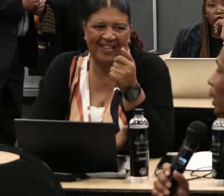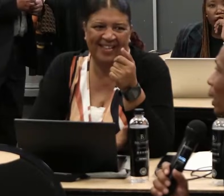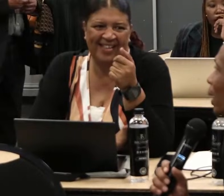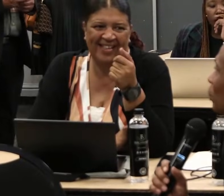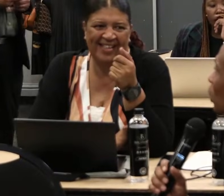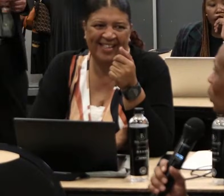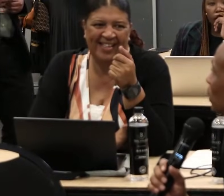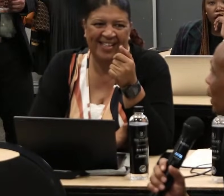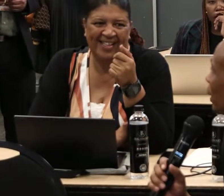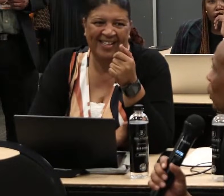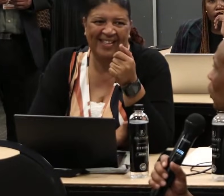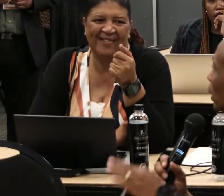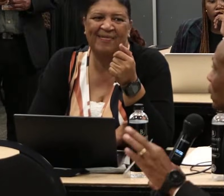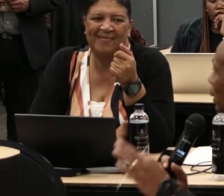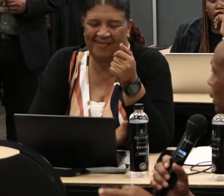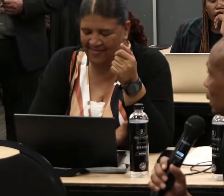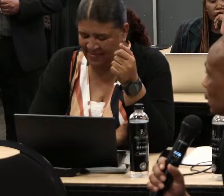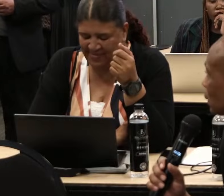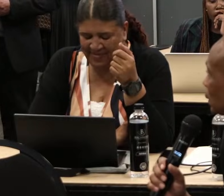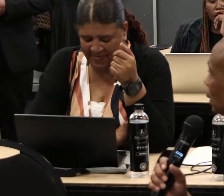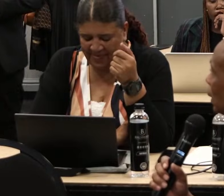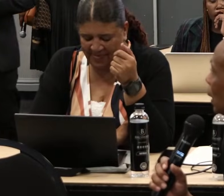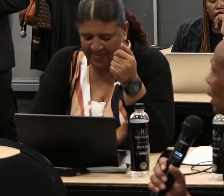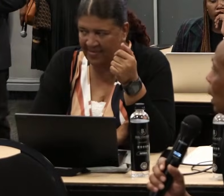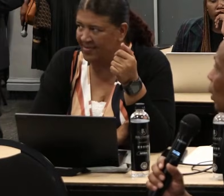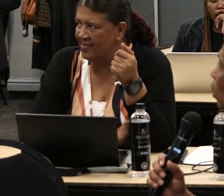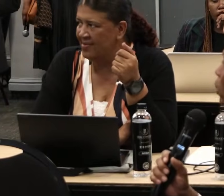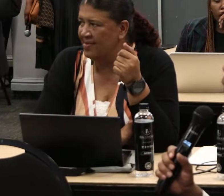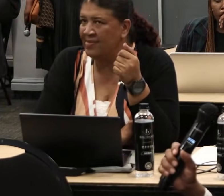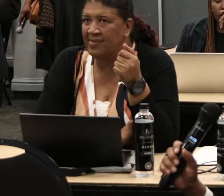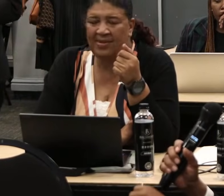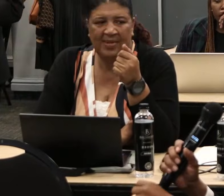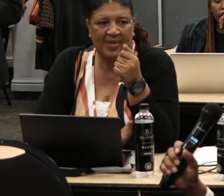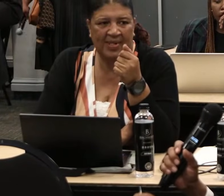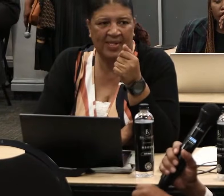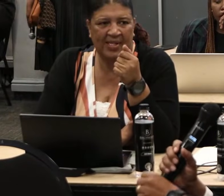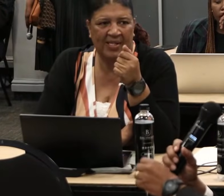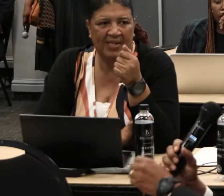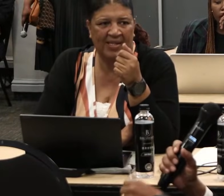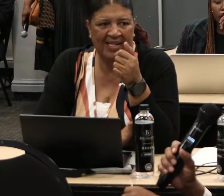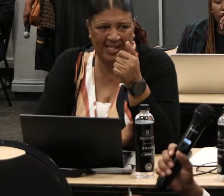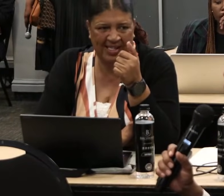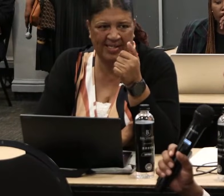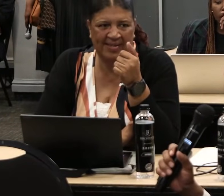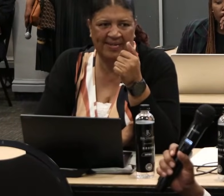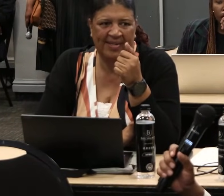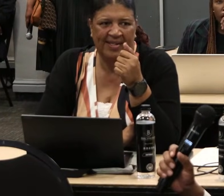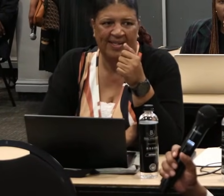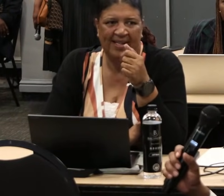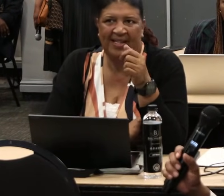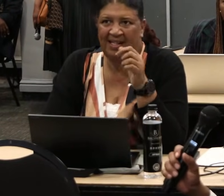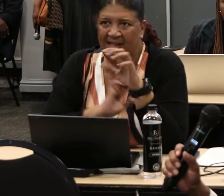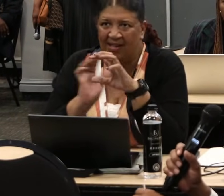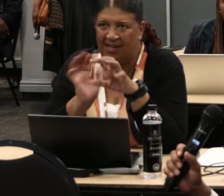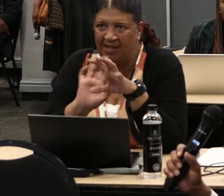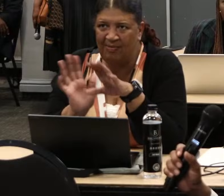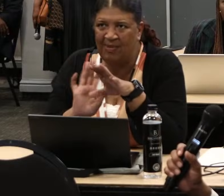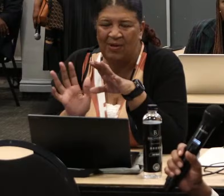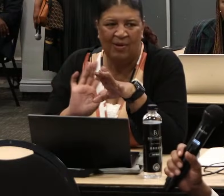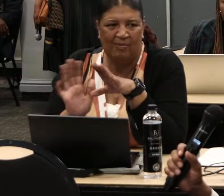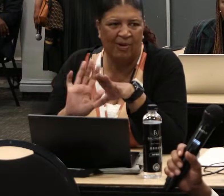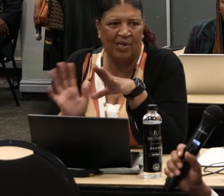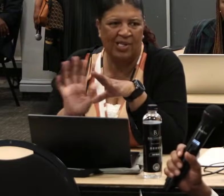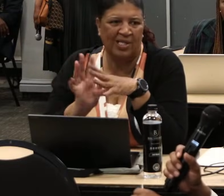can end up the whole day on one sentence. What we need to keep is the context, and the scribers